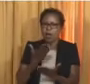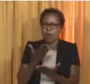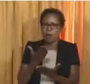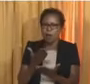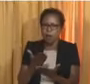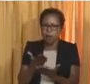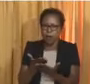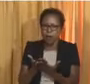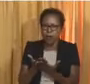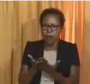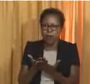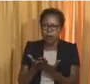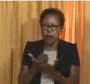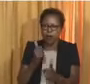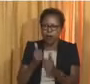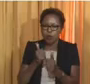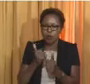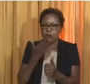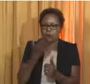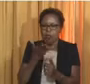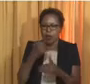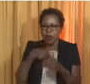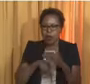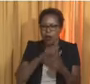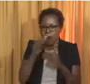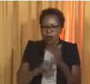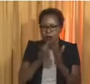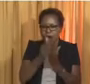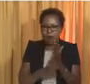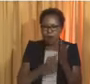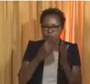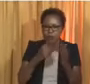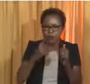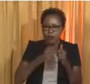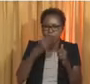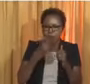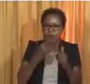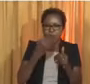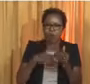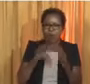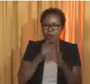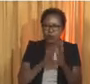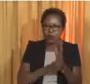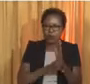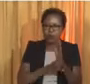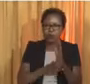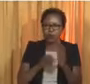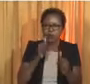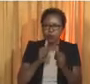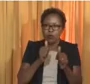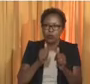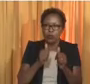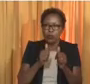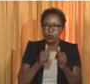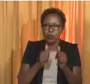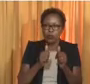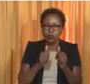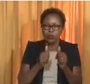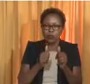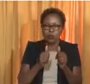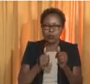predicated on Article 163, 4A of the Constitution, which grants this court with jurisdiction